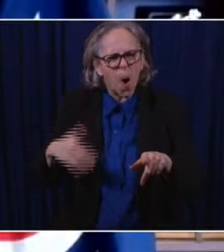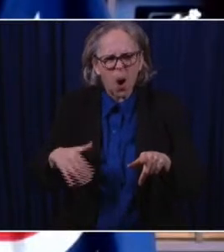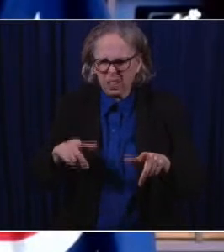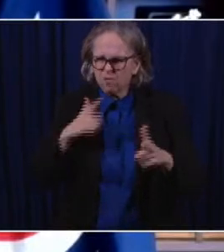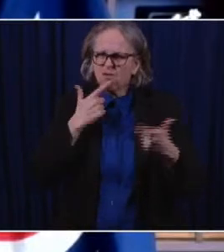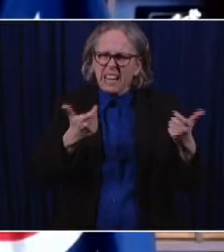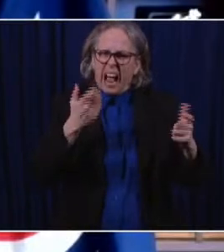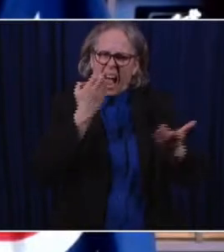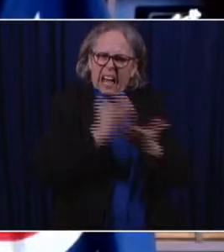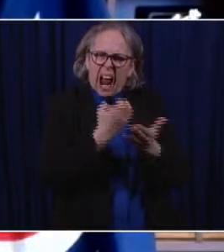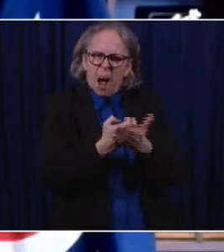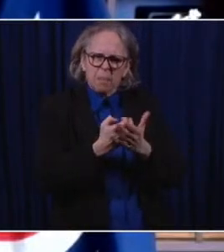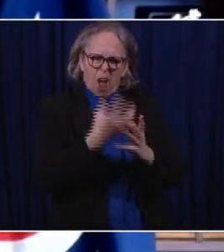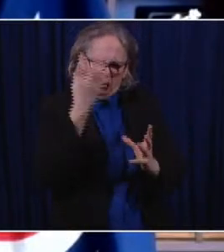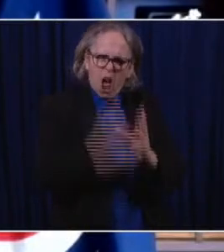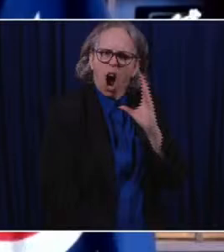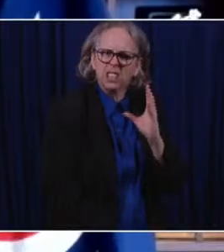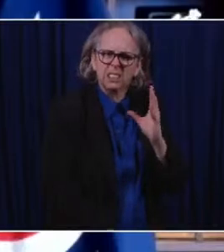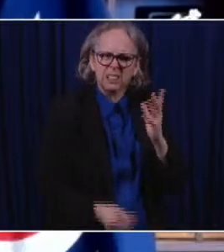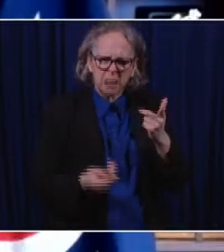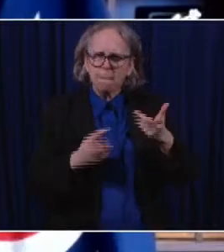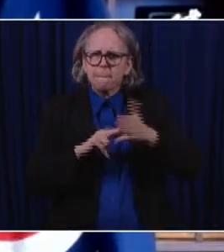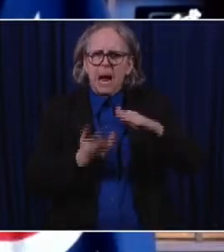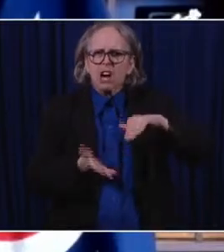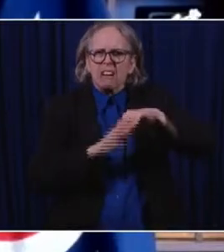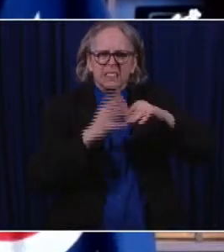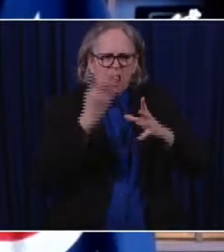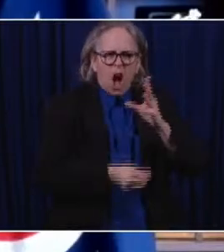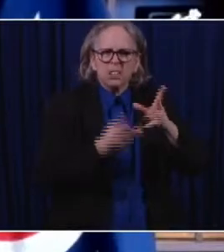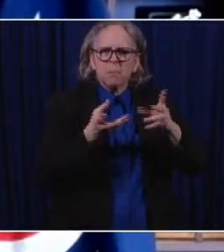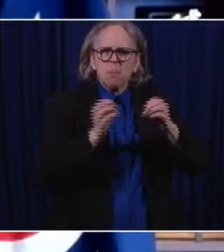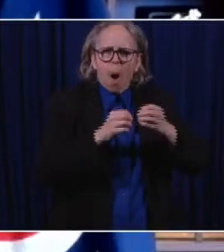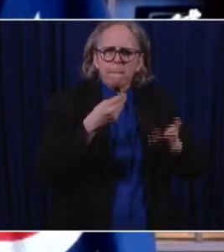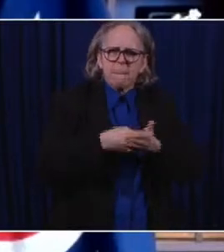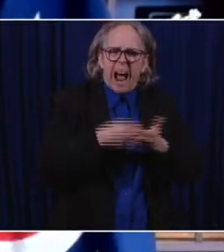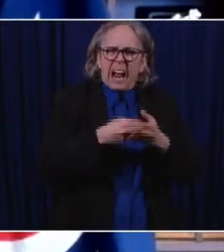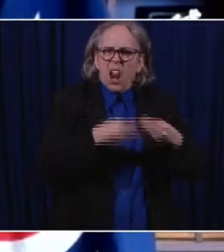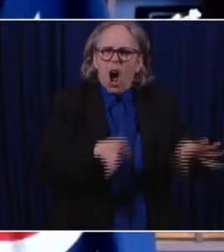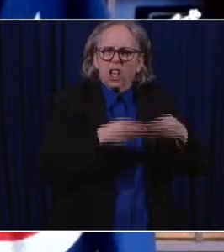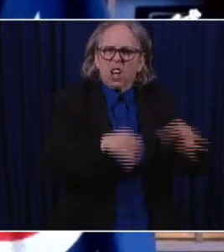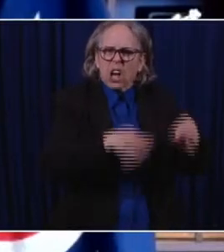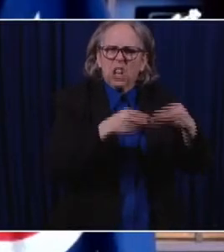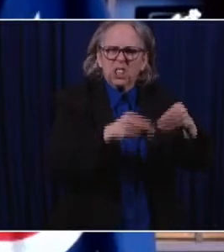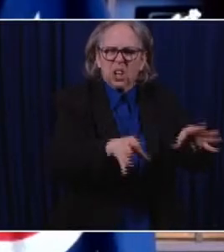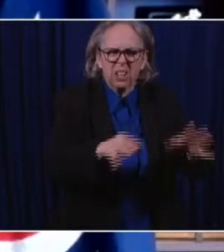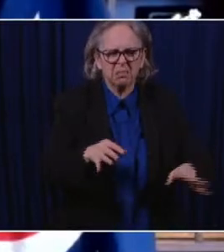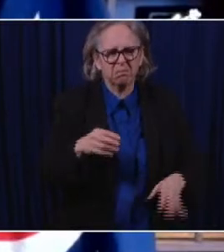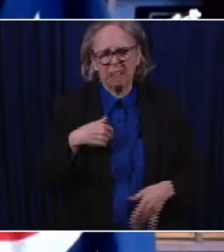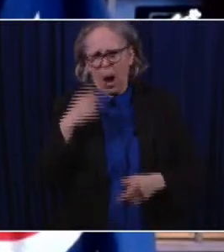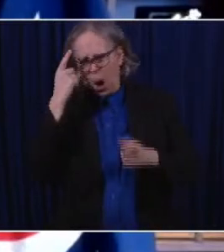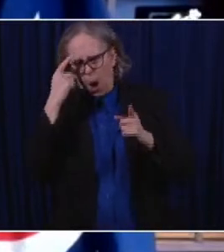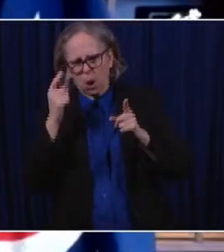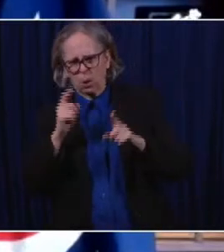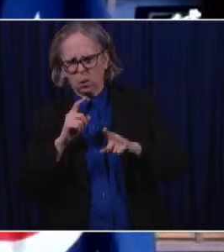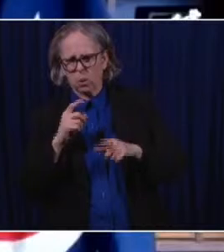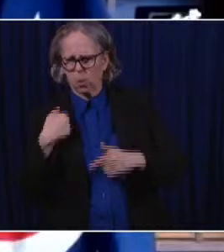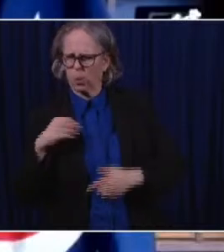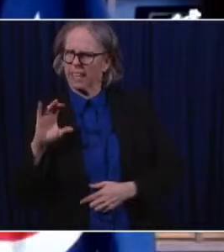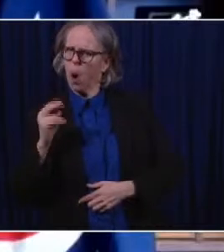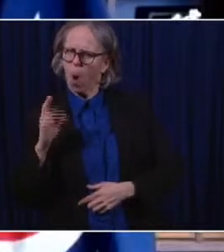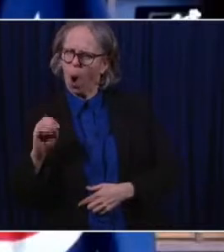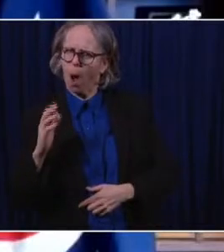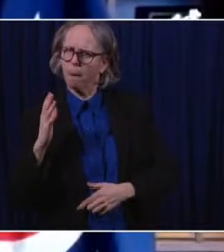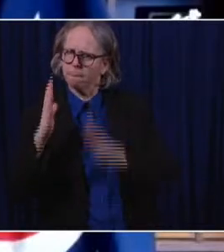up. Well, that's the only aspect that I disagree with, because we are paying attention to it. What you outlined, what